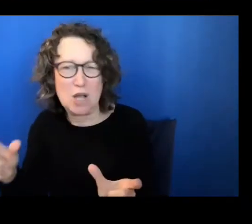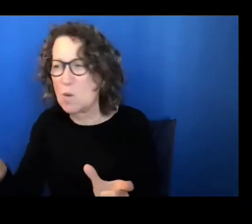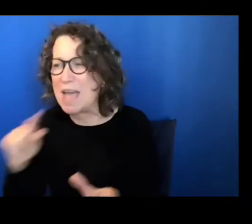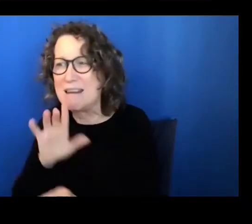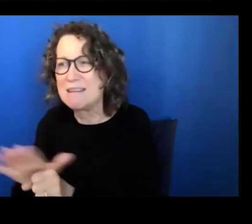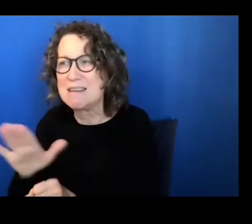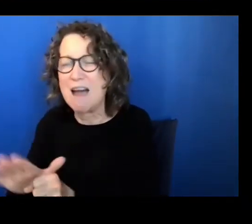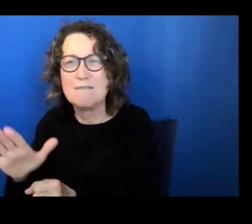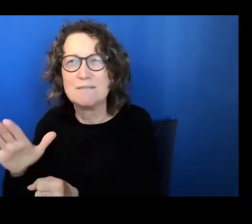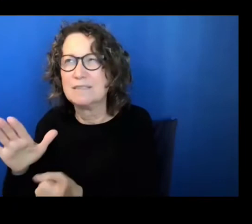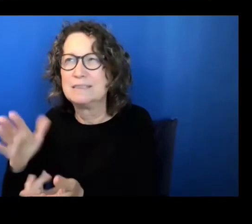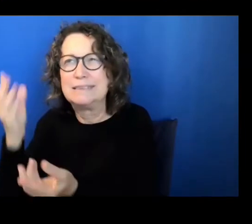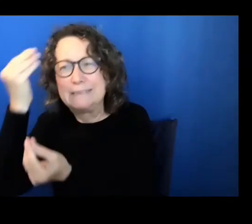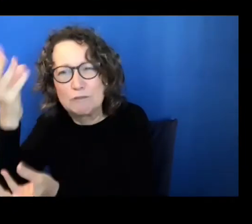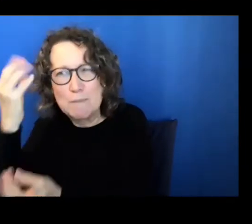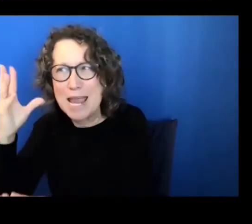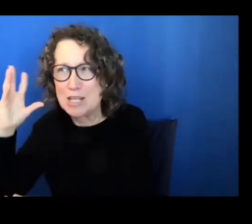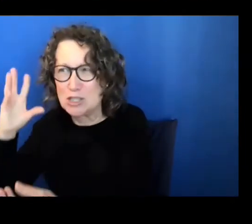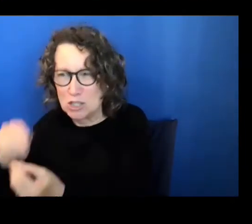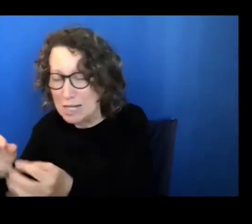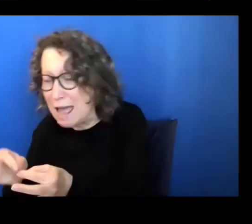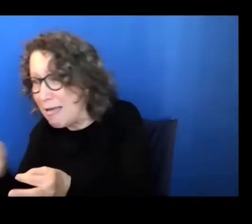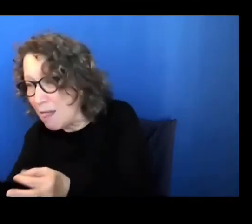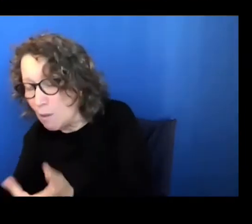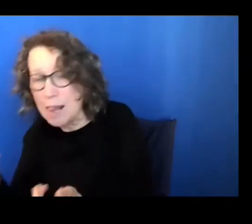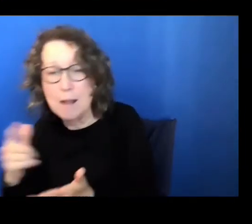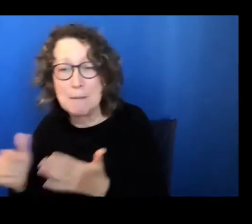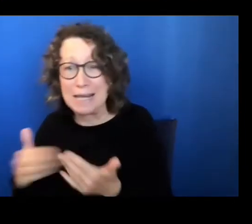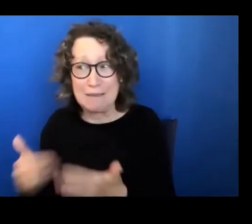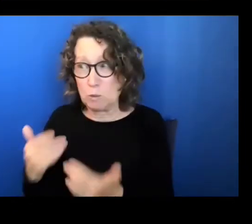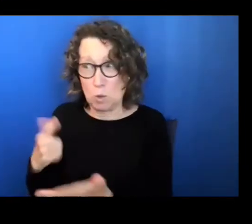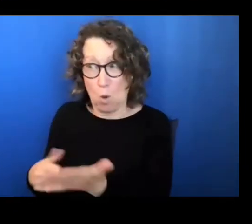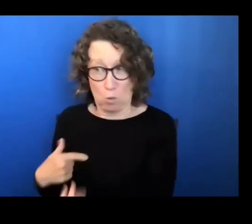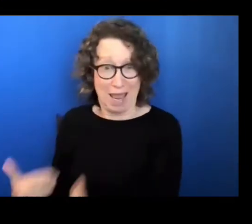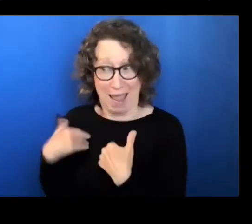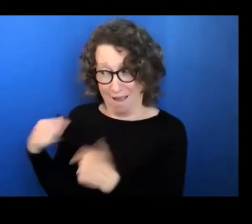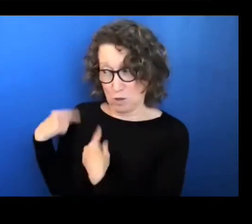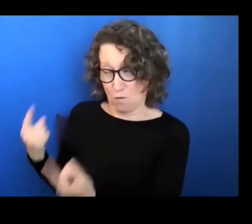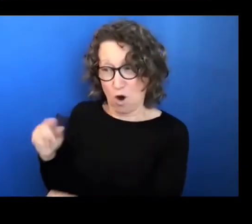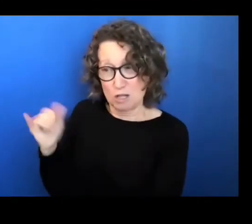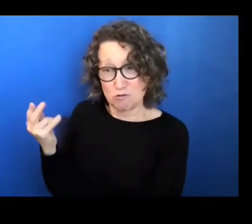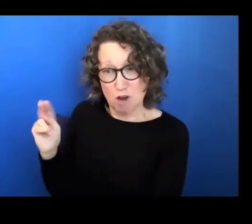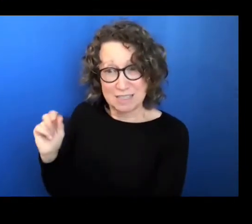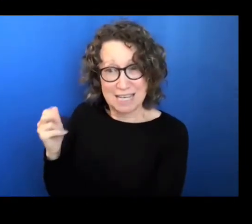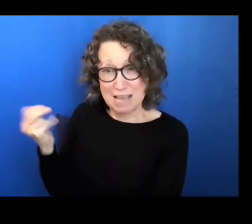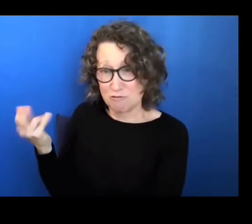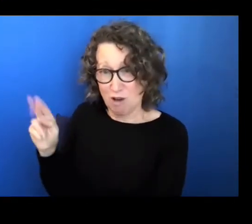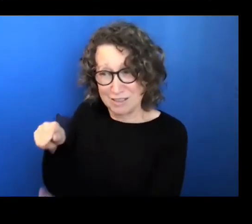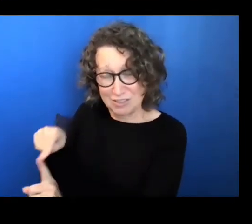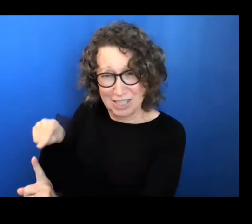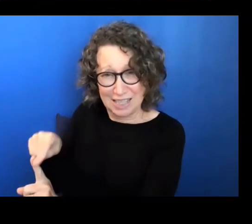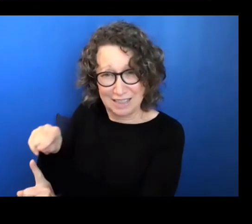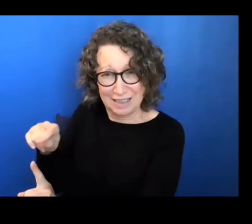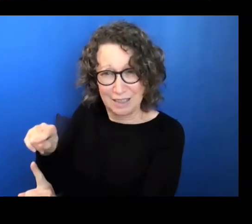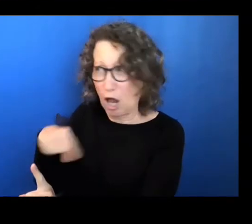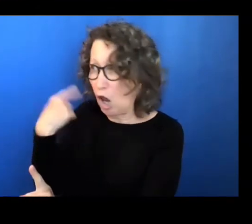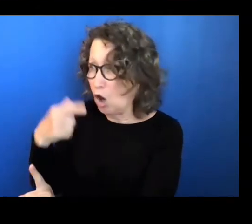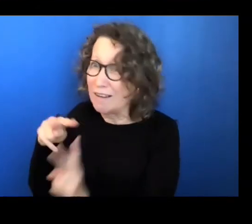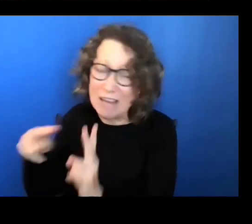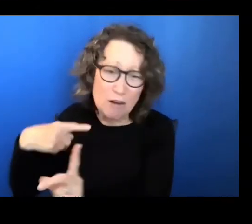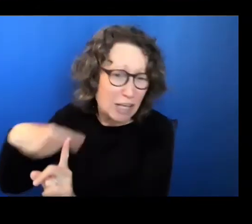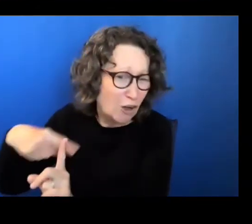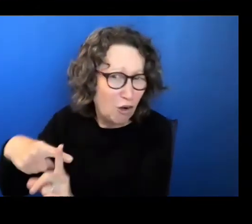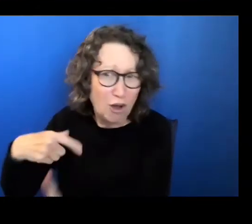that call. But even with the trial data, the Johnson & Johnson looked very